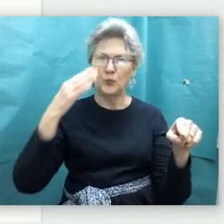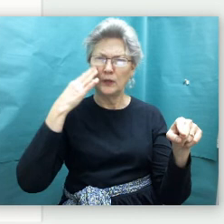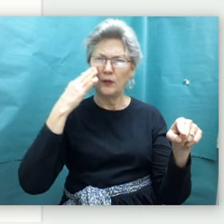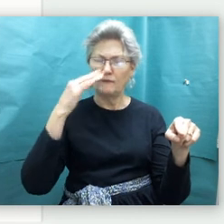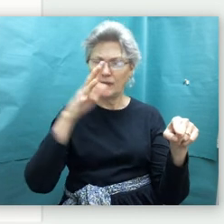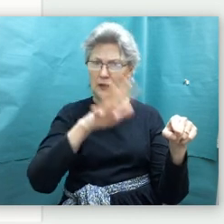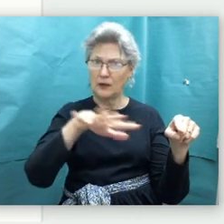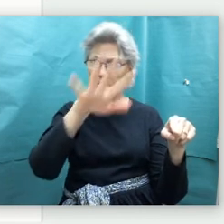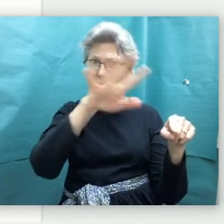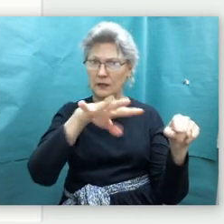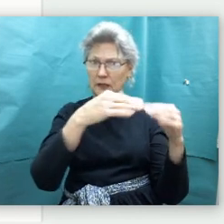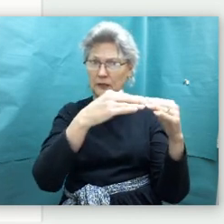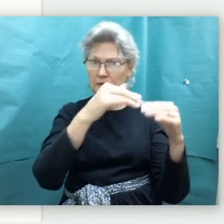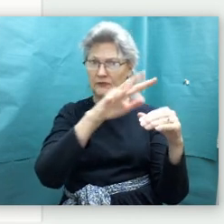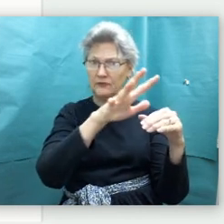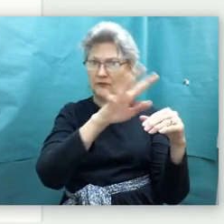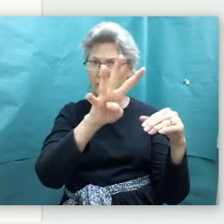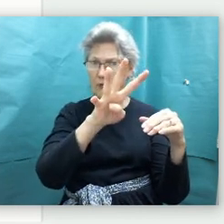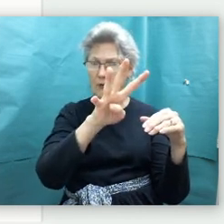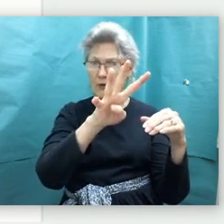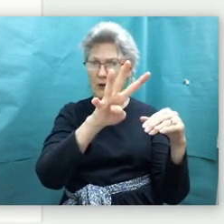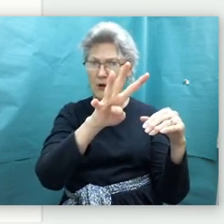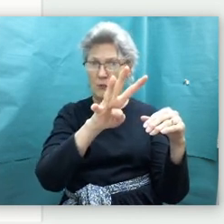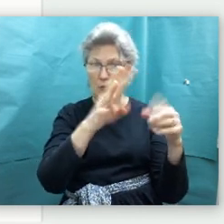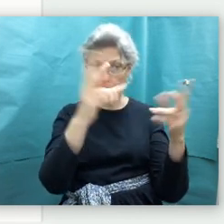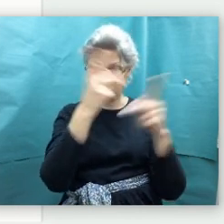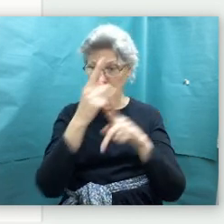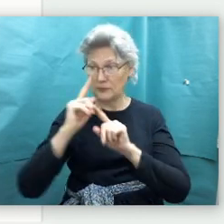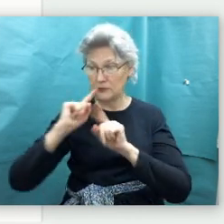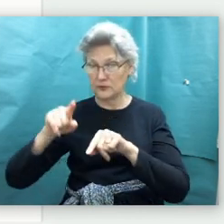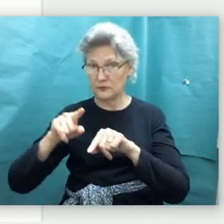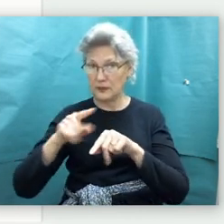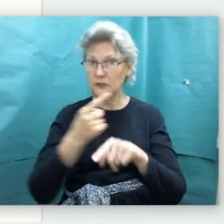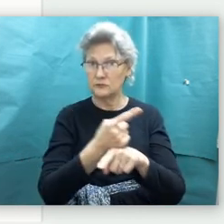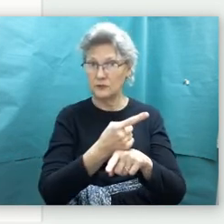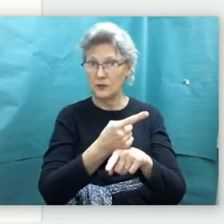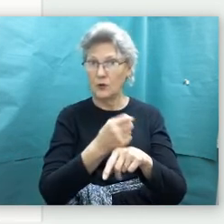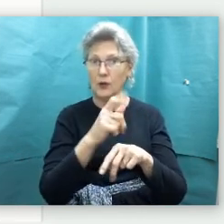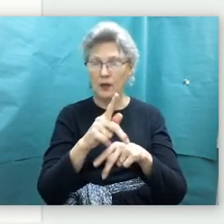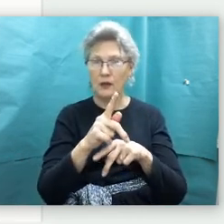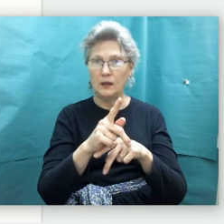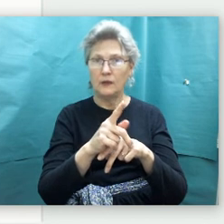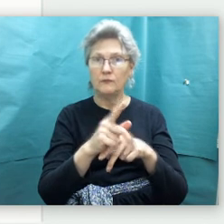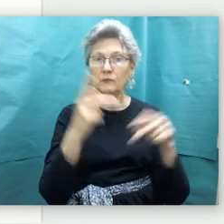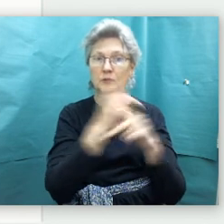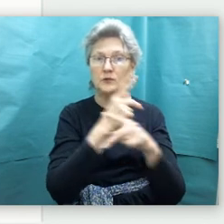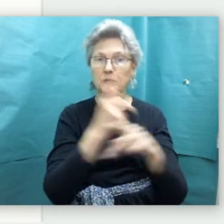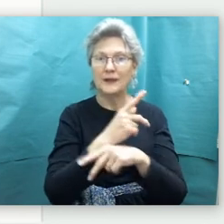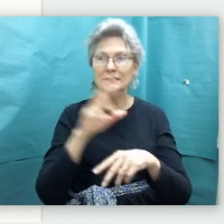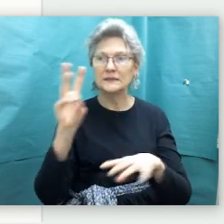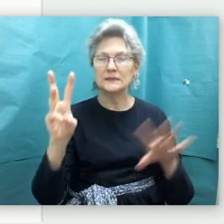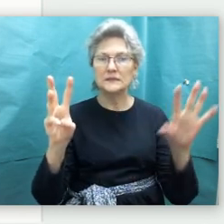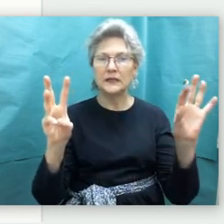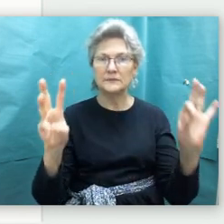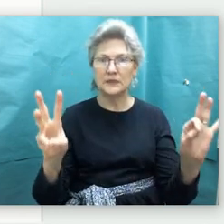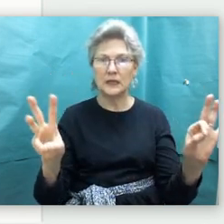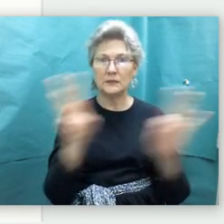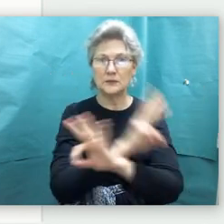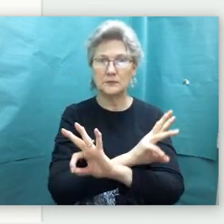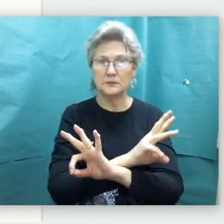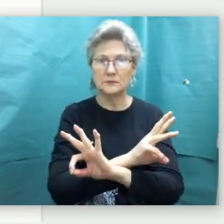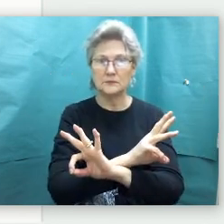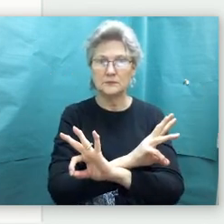our area equals what we've solved for, then it's correct. So if we were to multiply 6 times